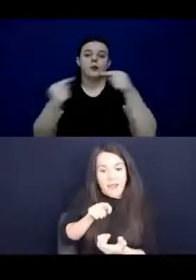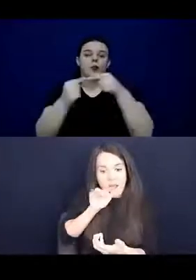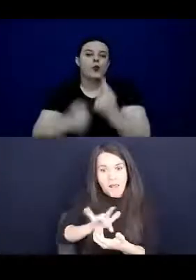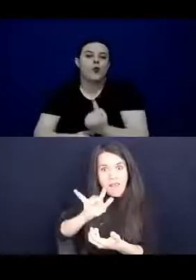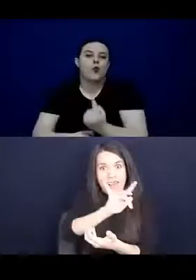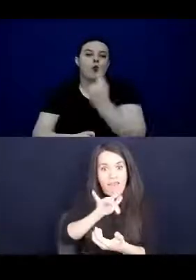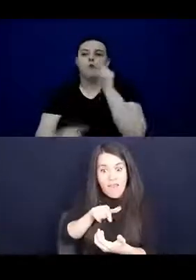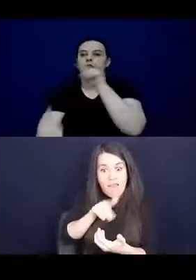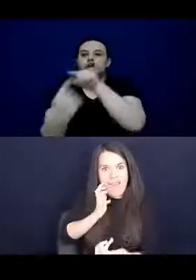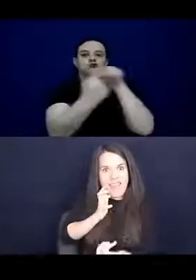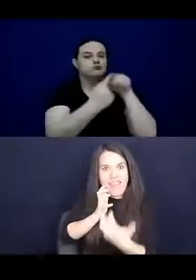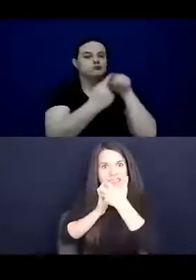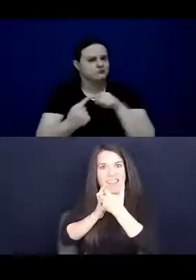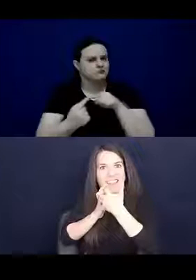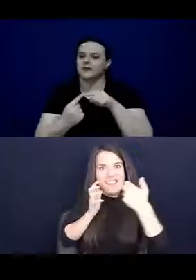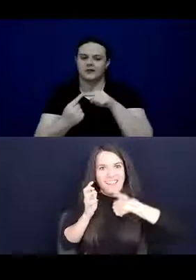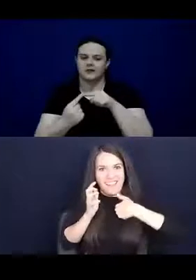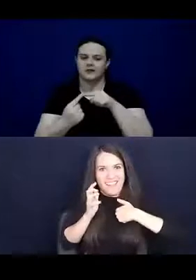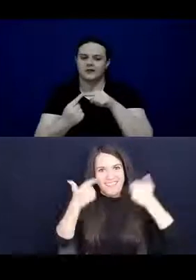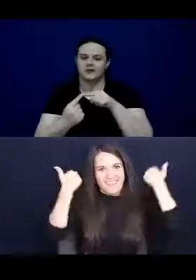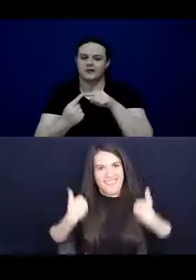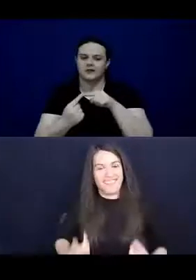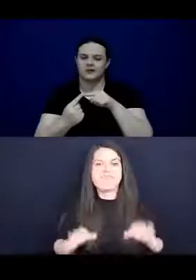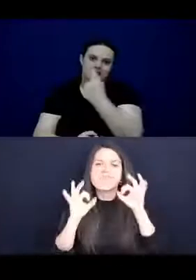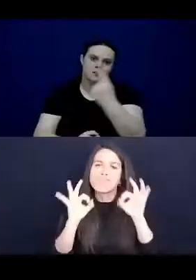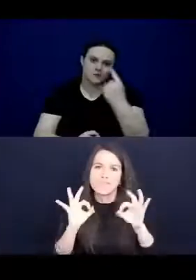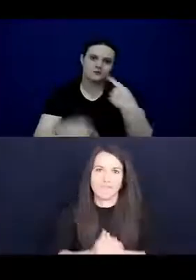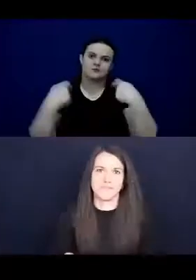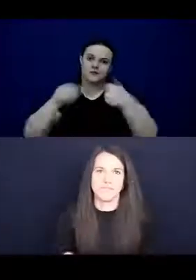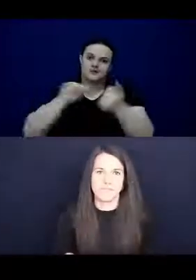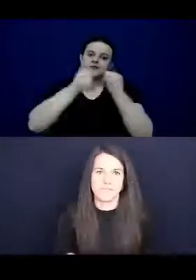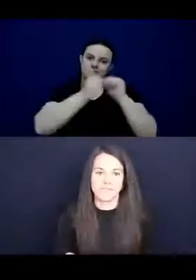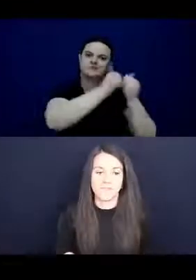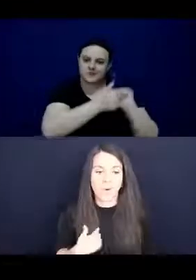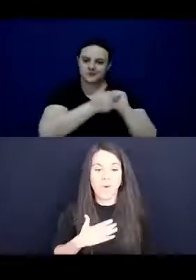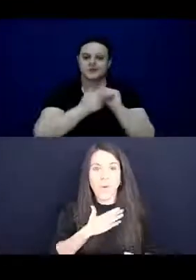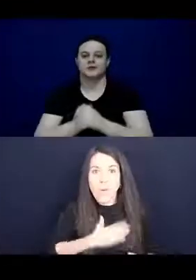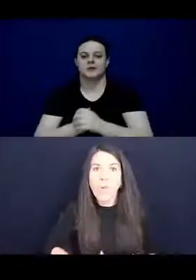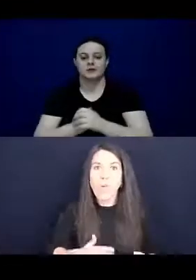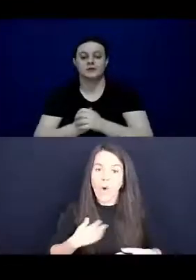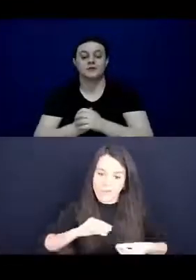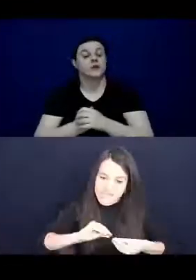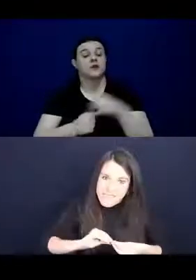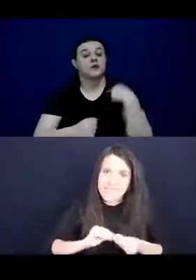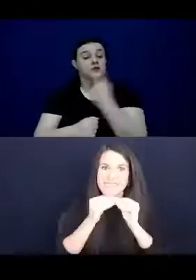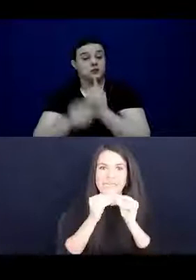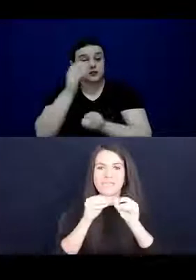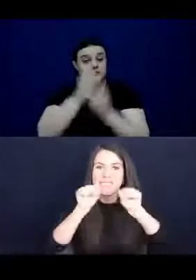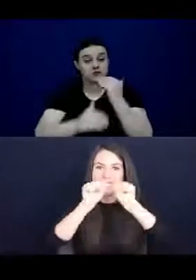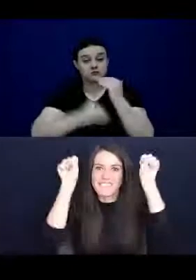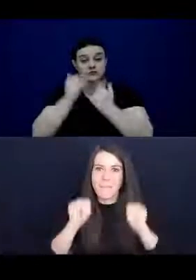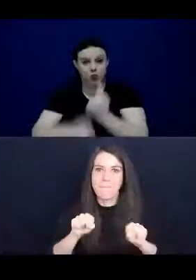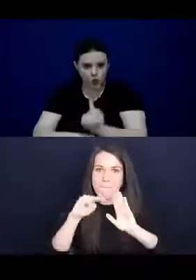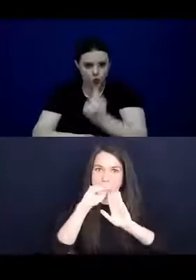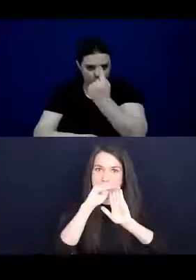person with deafblindness. So what we've aimed to do is to develop not a single system, but a